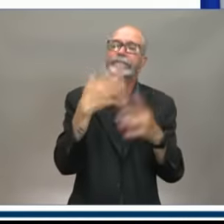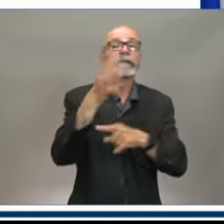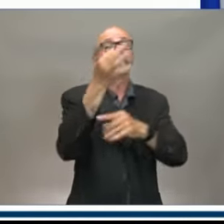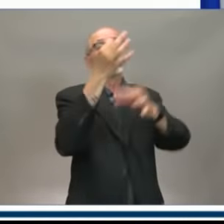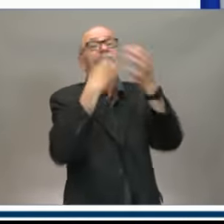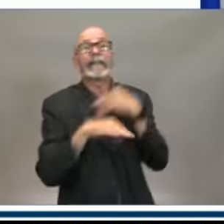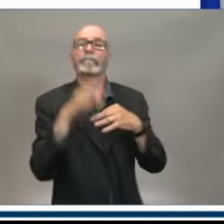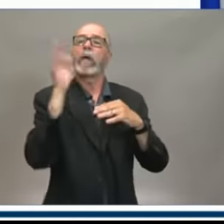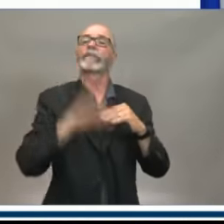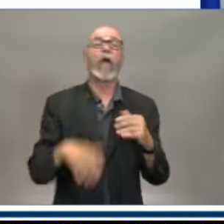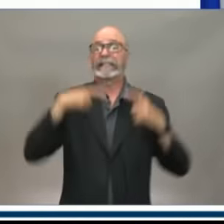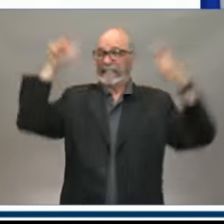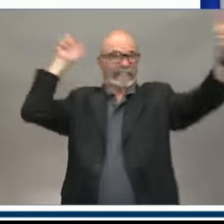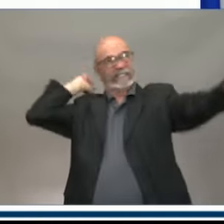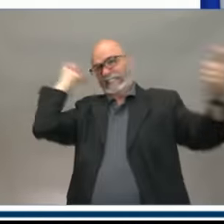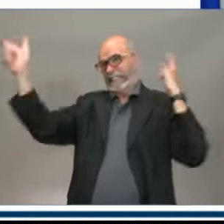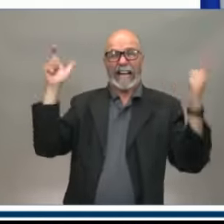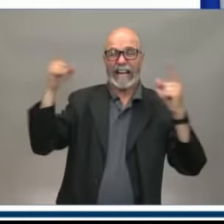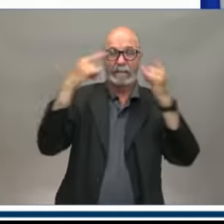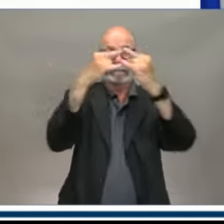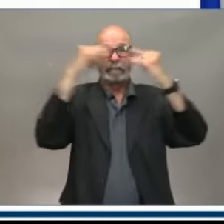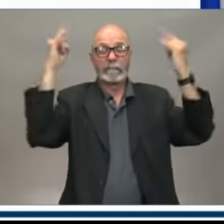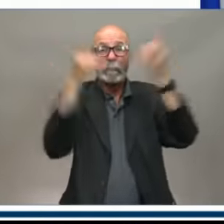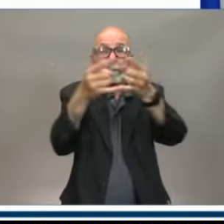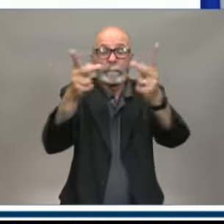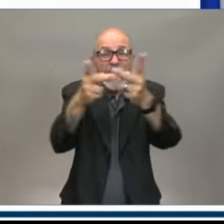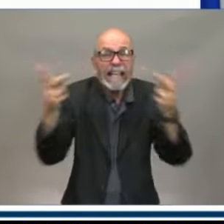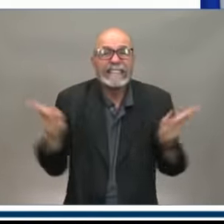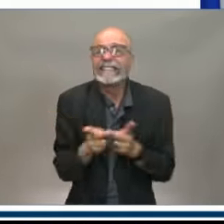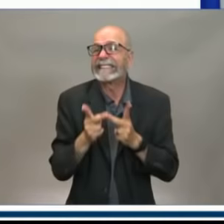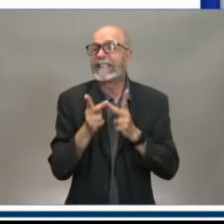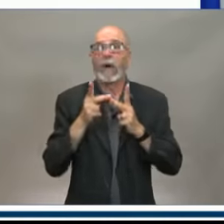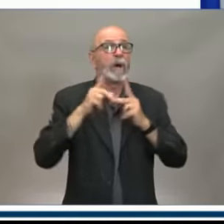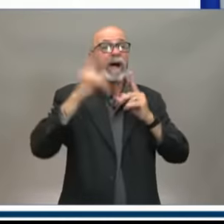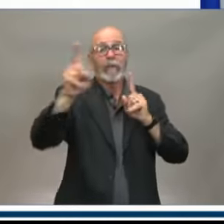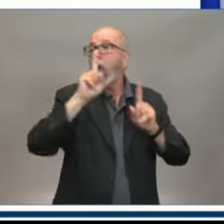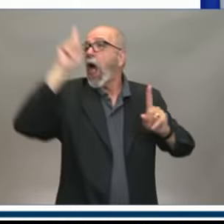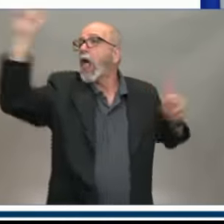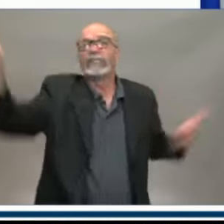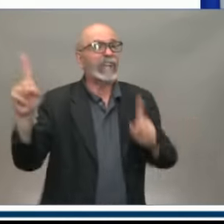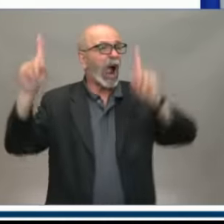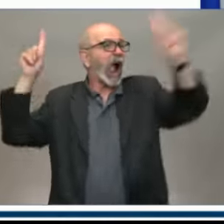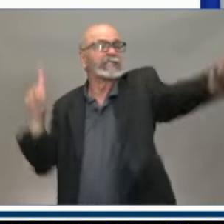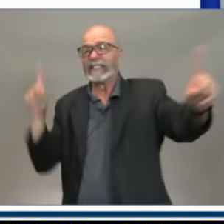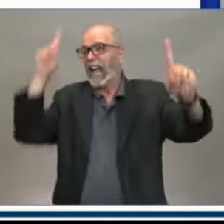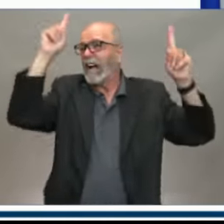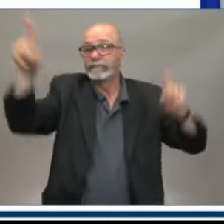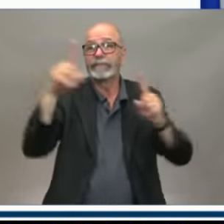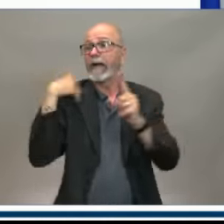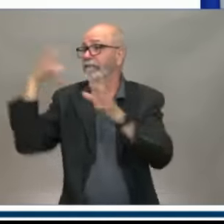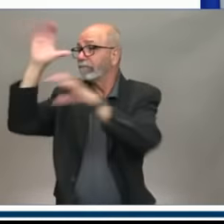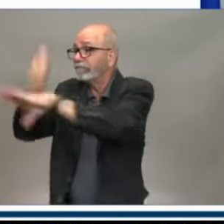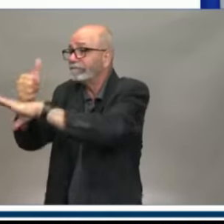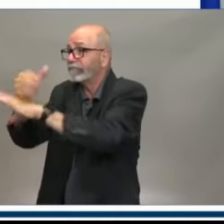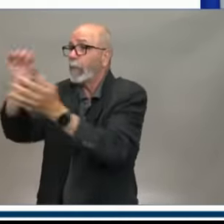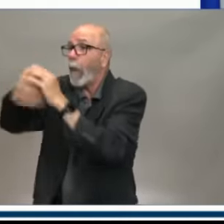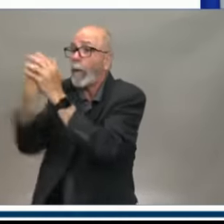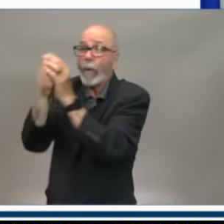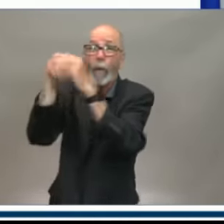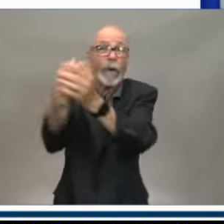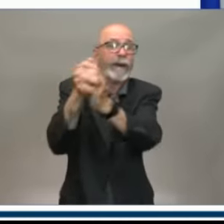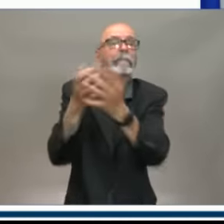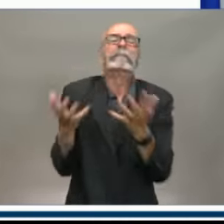working, keeping the public health protocols 6 feet, all of the things, lots of hand washing. That activity will be able to